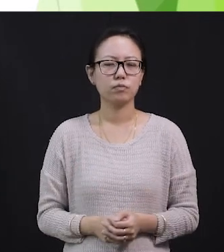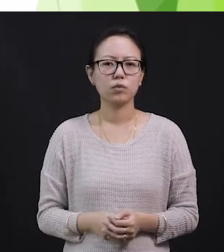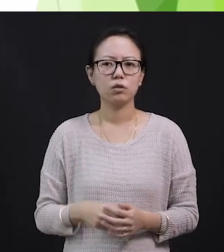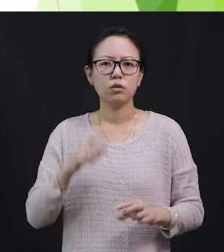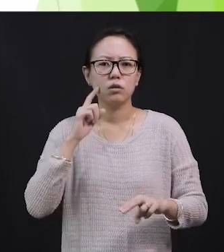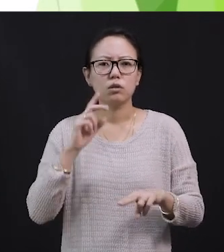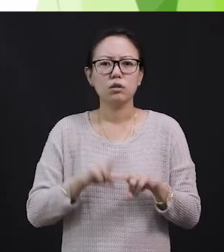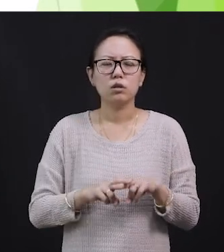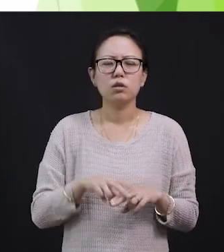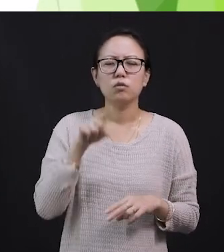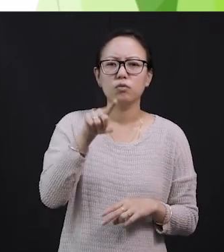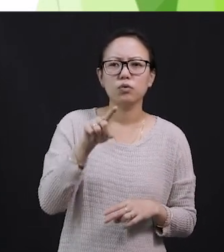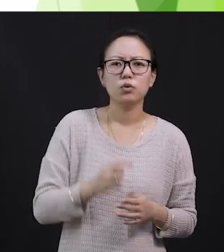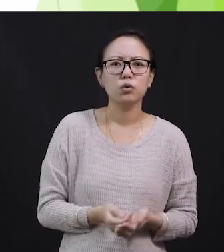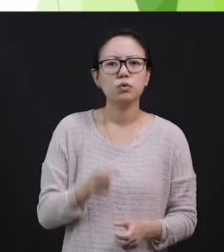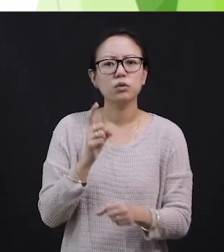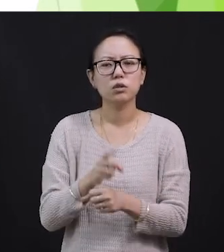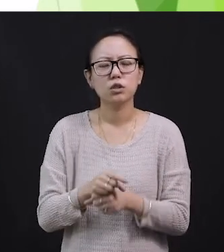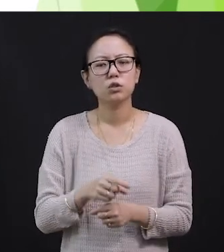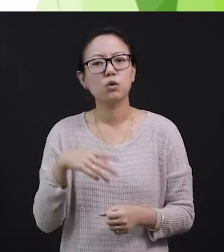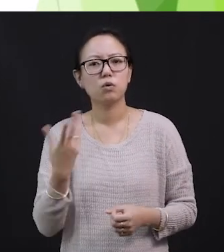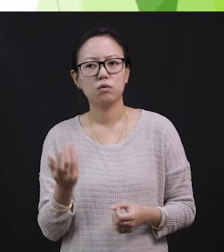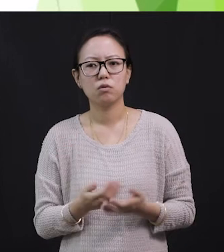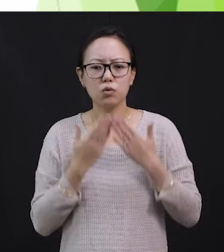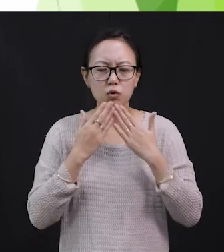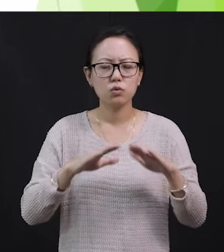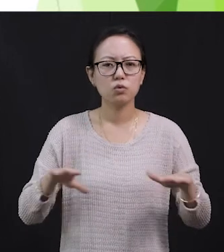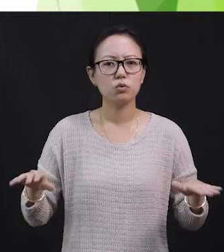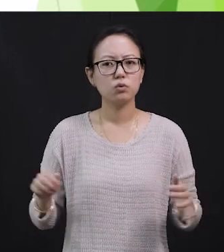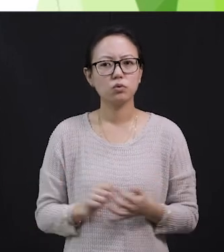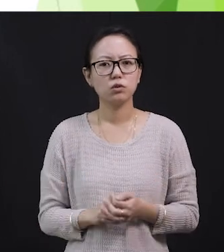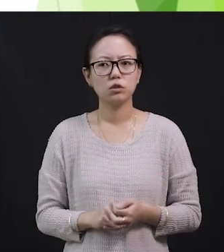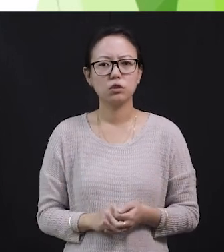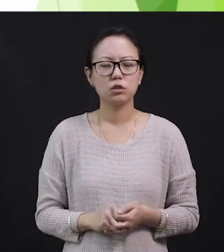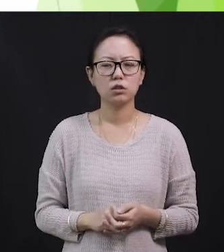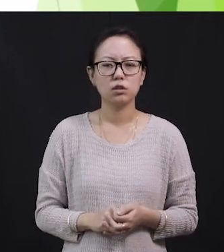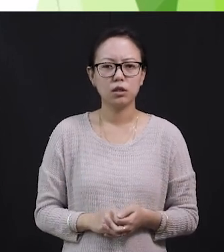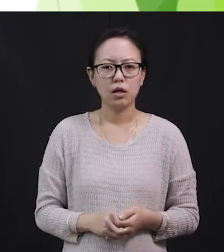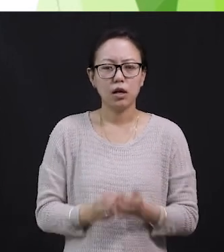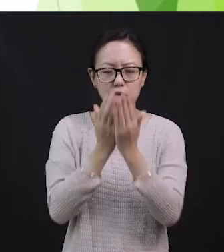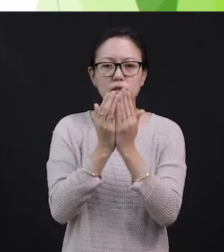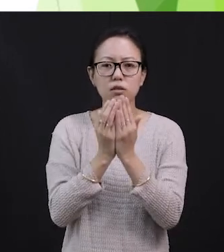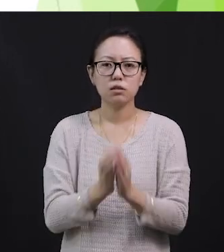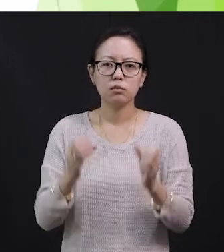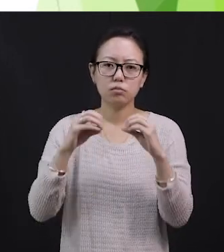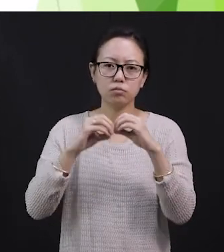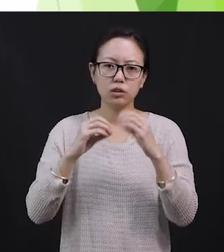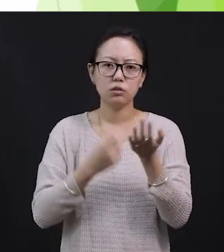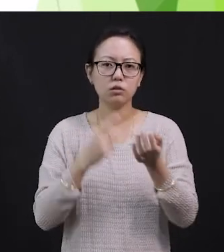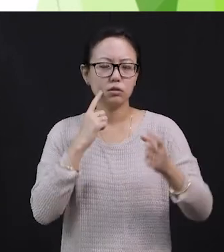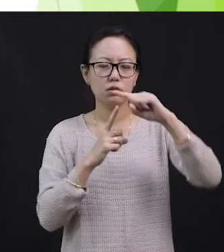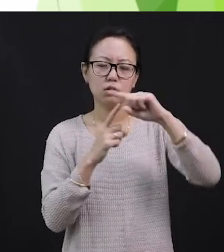teacher or you are a student. But now they had a place called National College to go there and start studying. So they